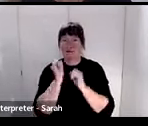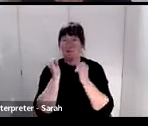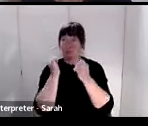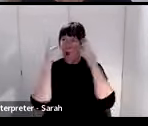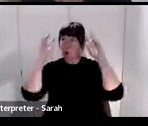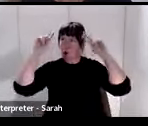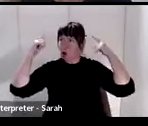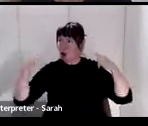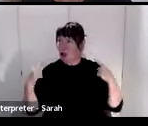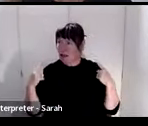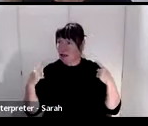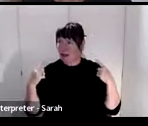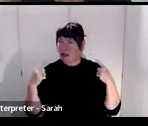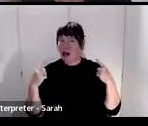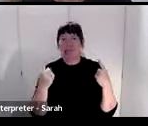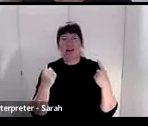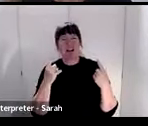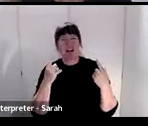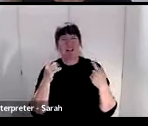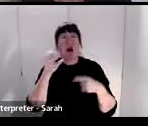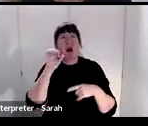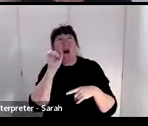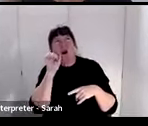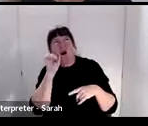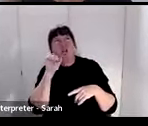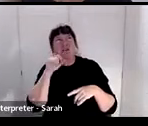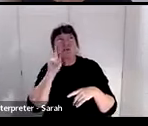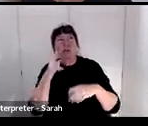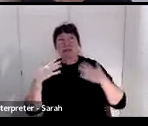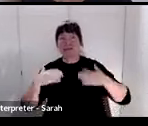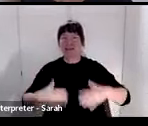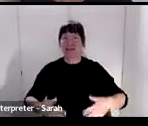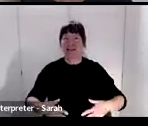got an apricot jacket and wearing a white shirt.